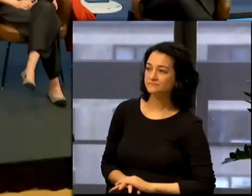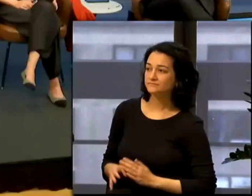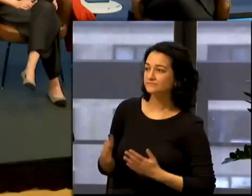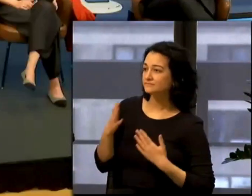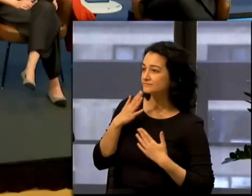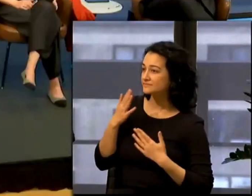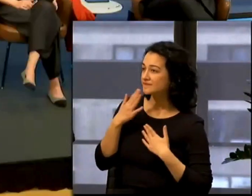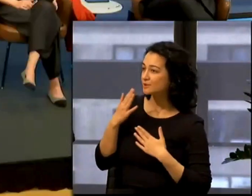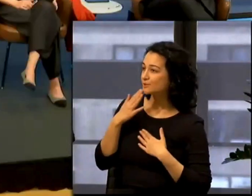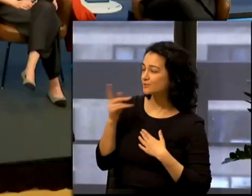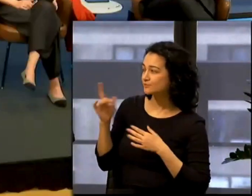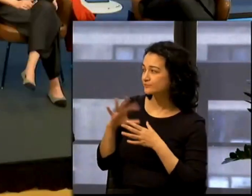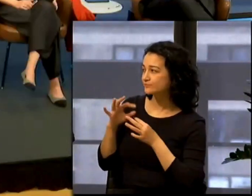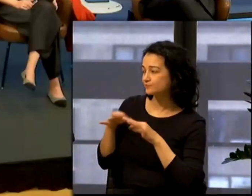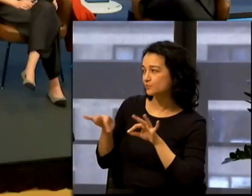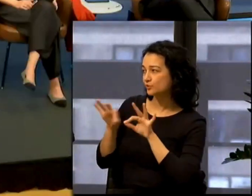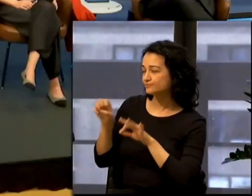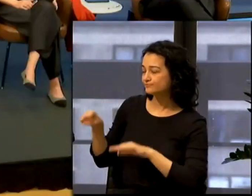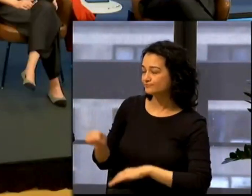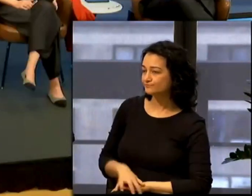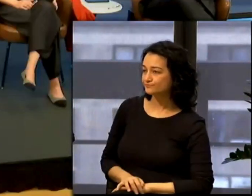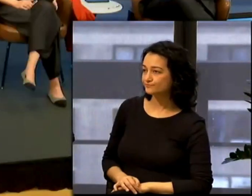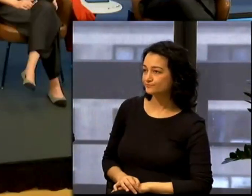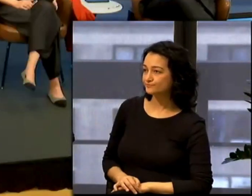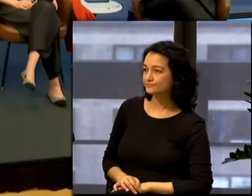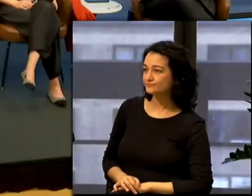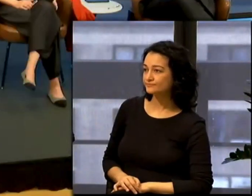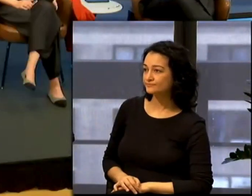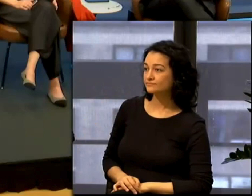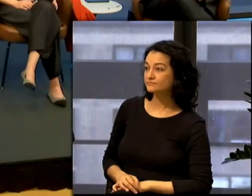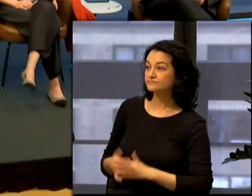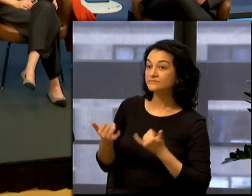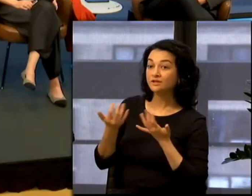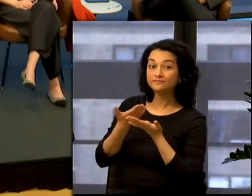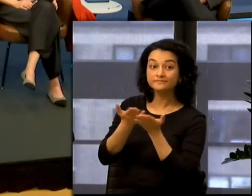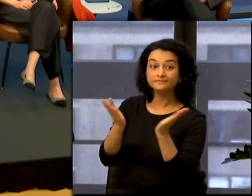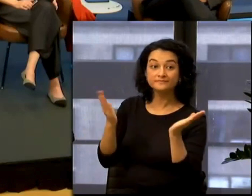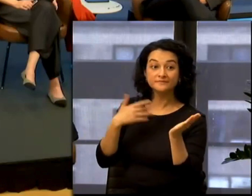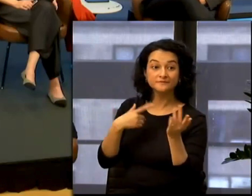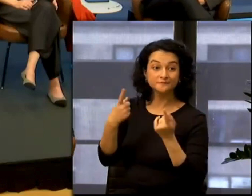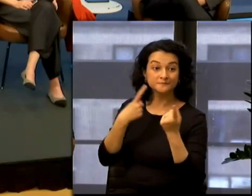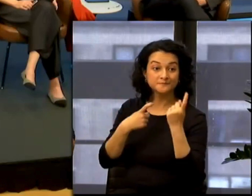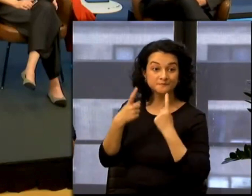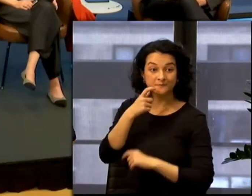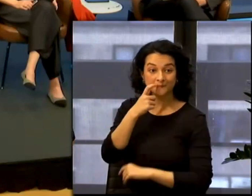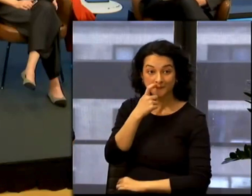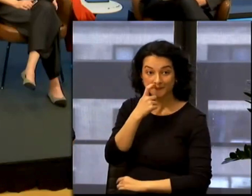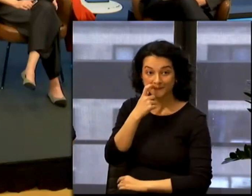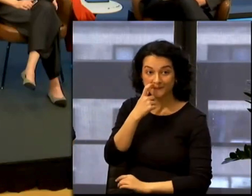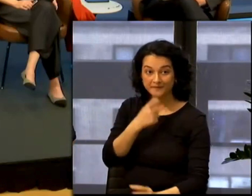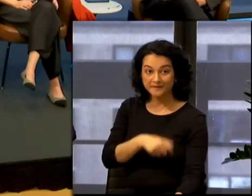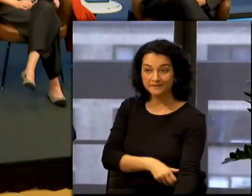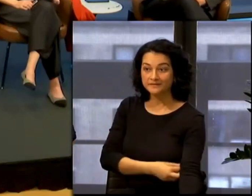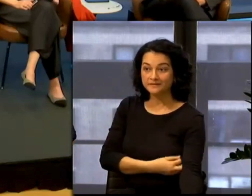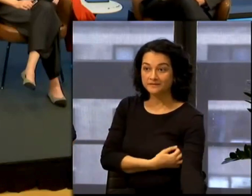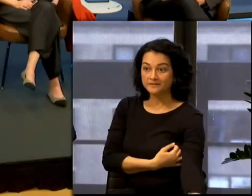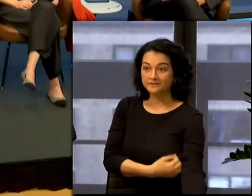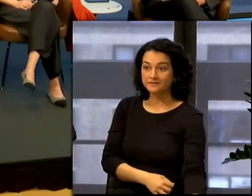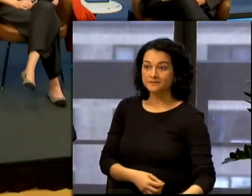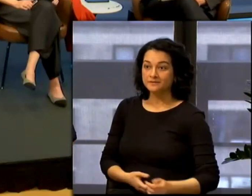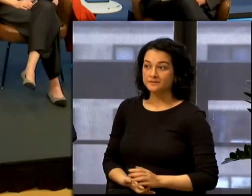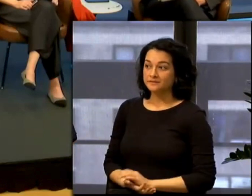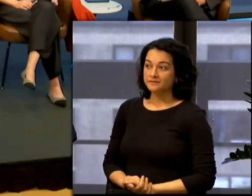Anybody in the audience at this point have a burning question you'd like to ask? Hannah. Hi, Hannah.